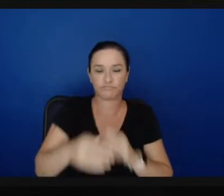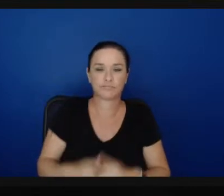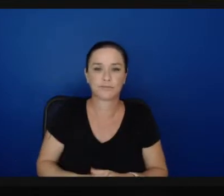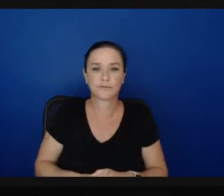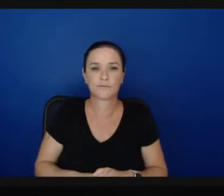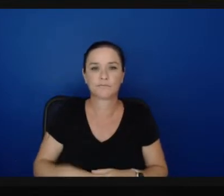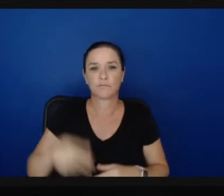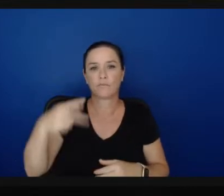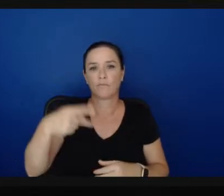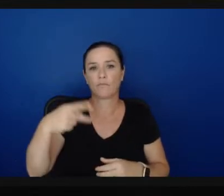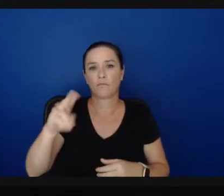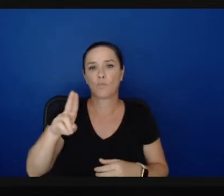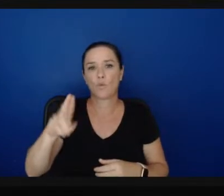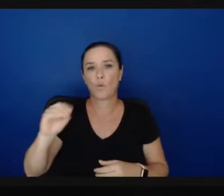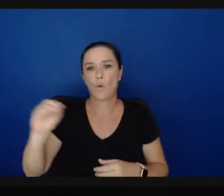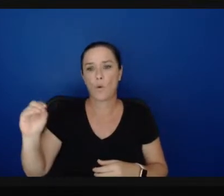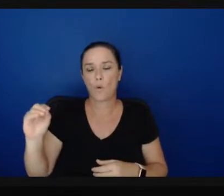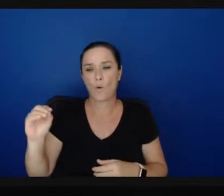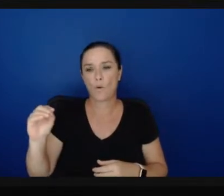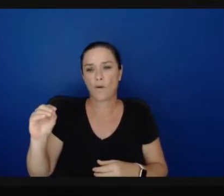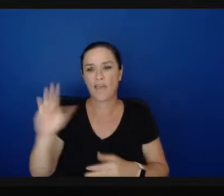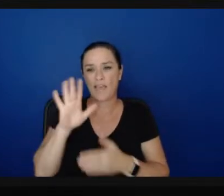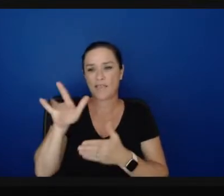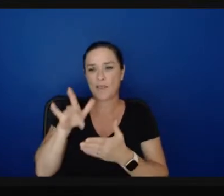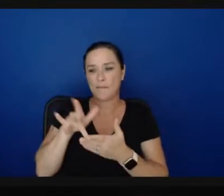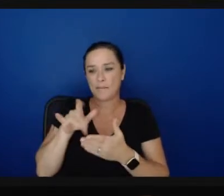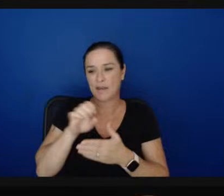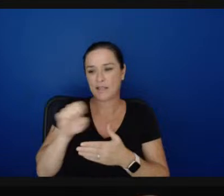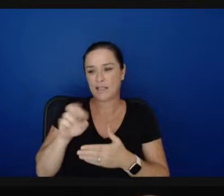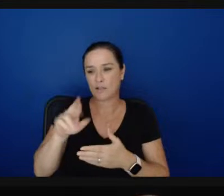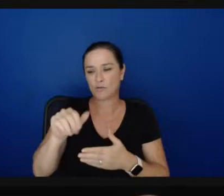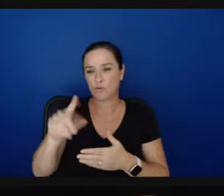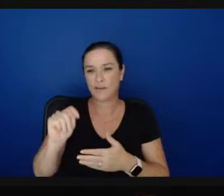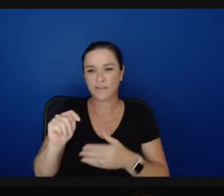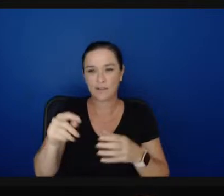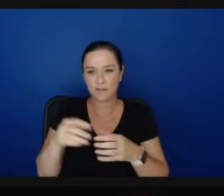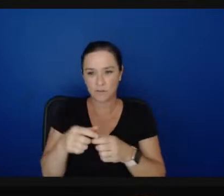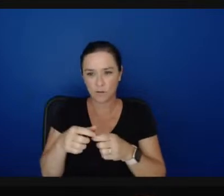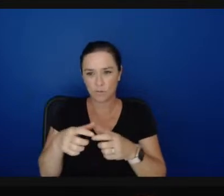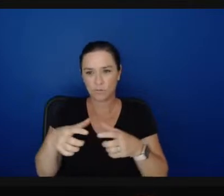Pu'o at the Middle East Rift Zone is still contracting with no changes there.